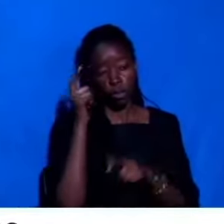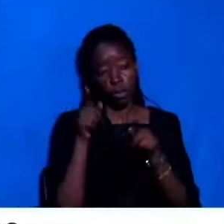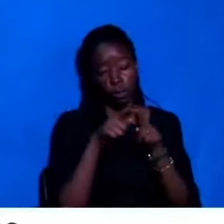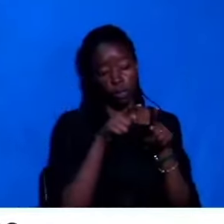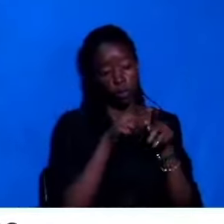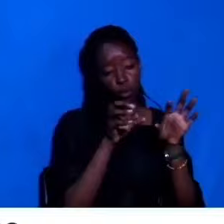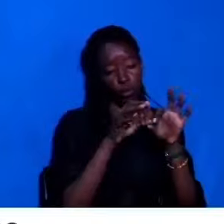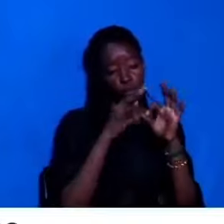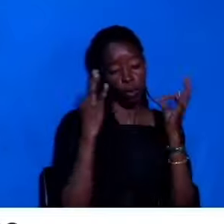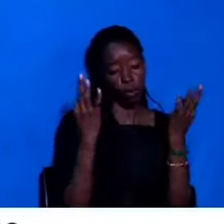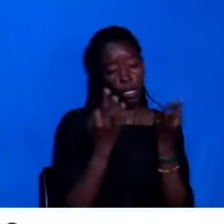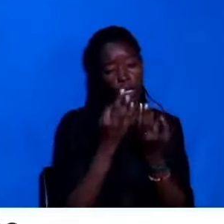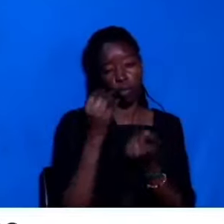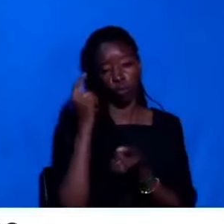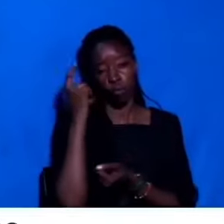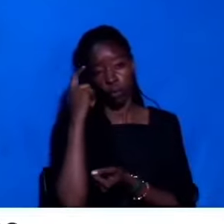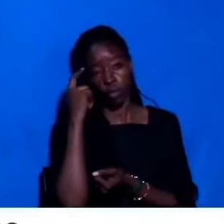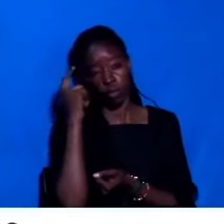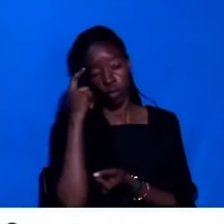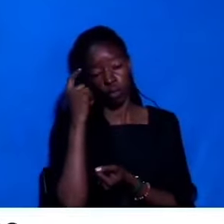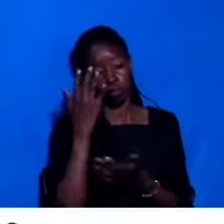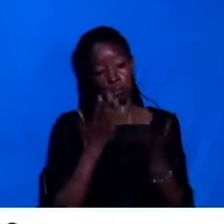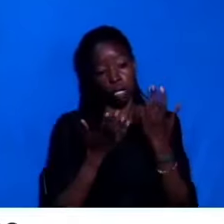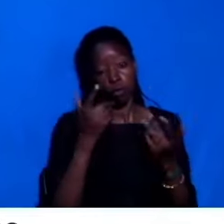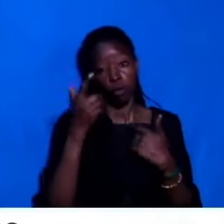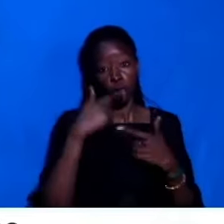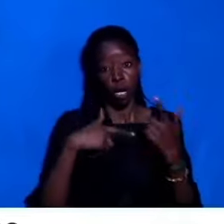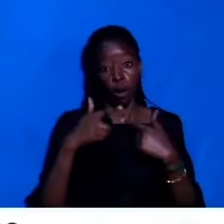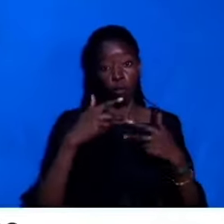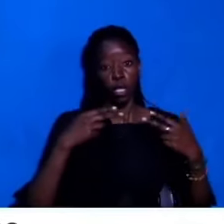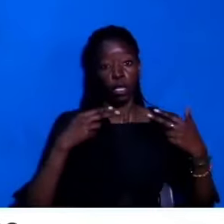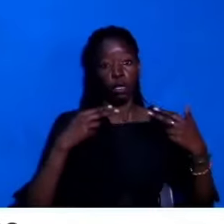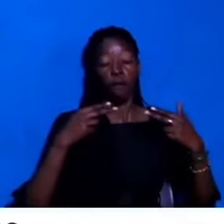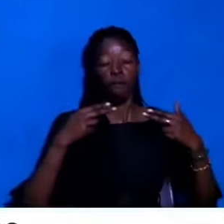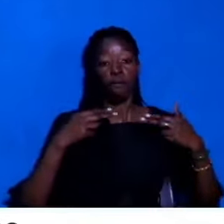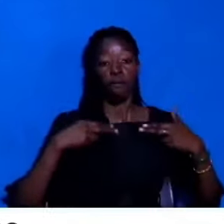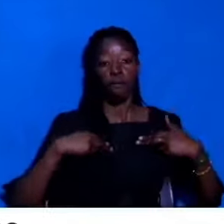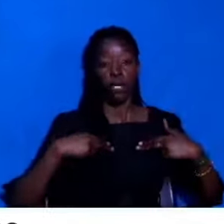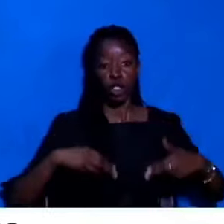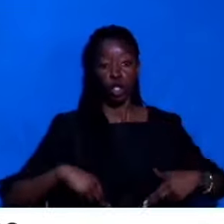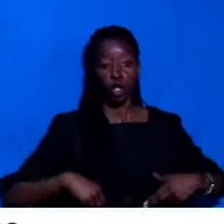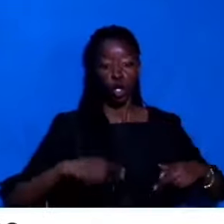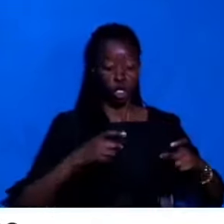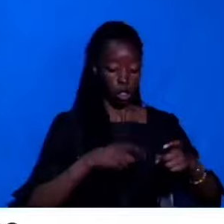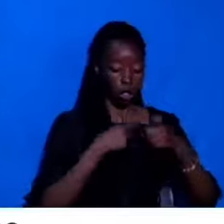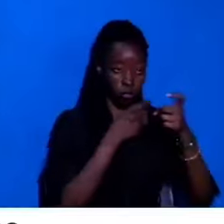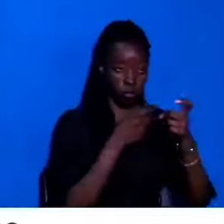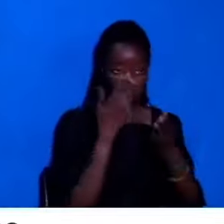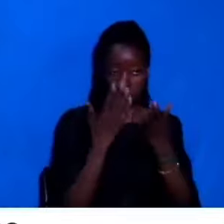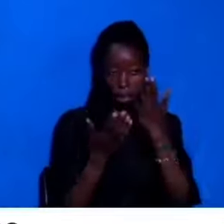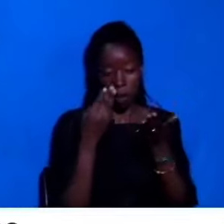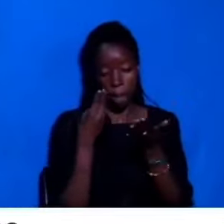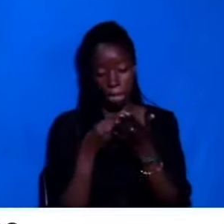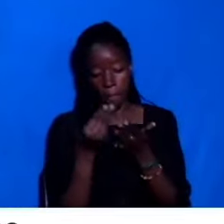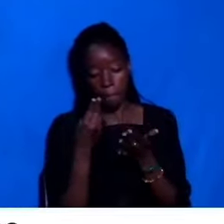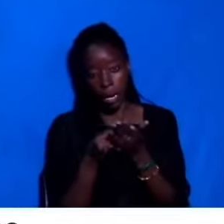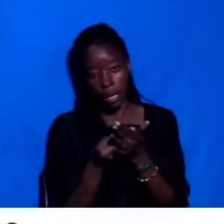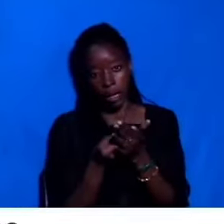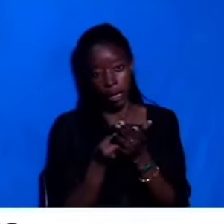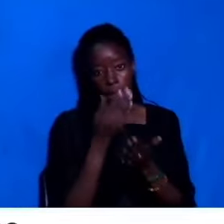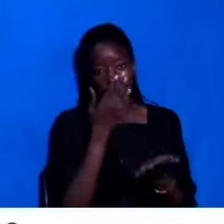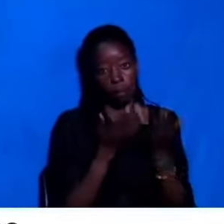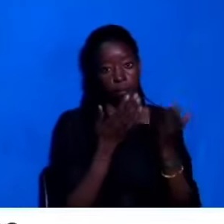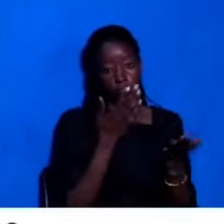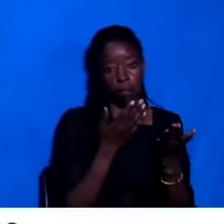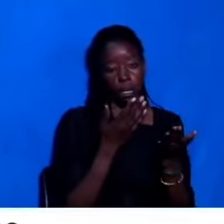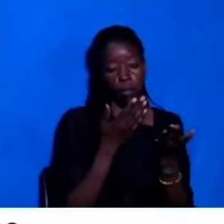through. Maybe you have come with physical gift, maybe in form of money. Some of you have already sent or they are going to send to the